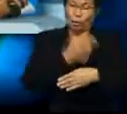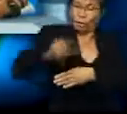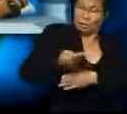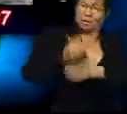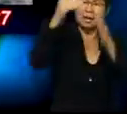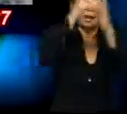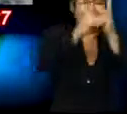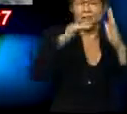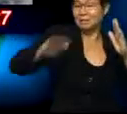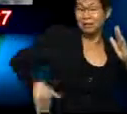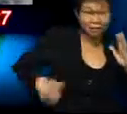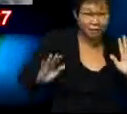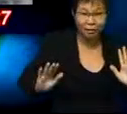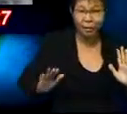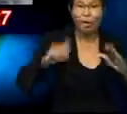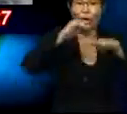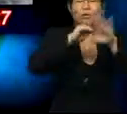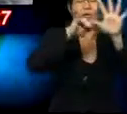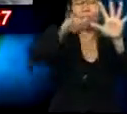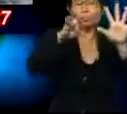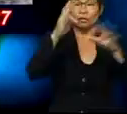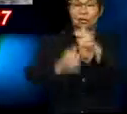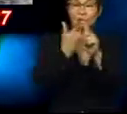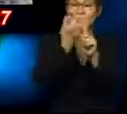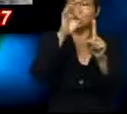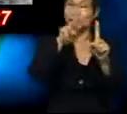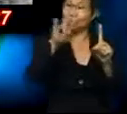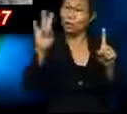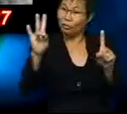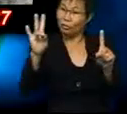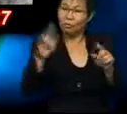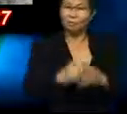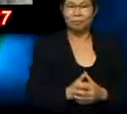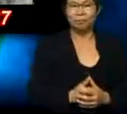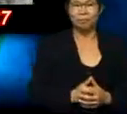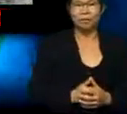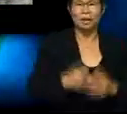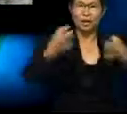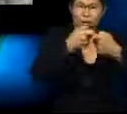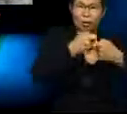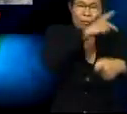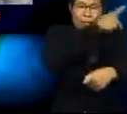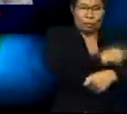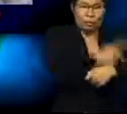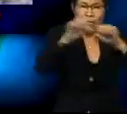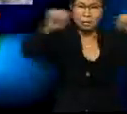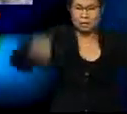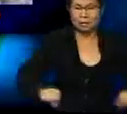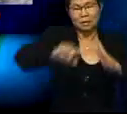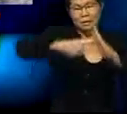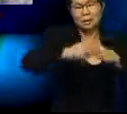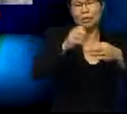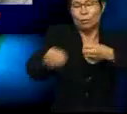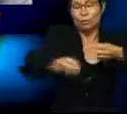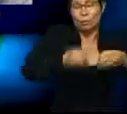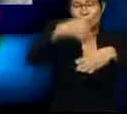yet. On the 5th of July 1927, an electric power station began